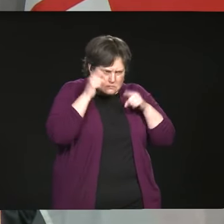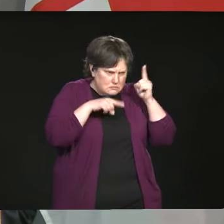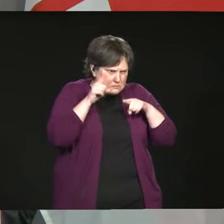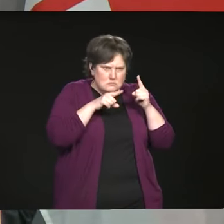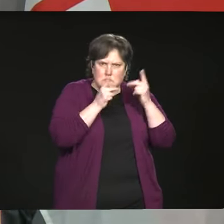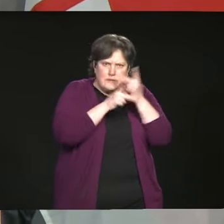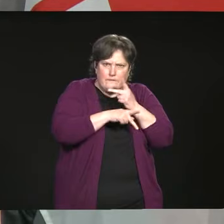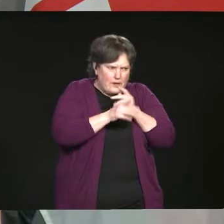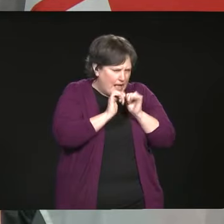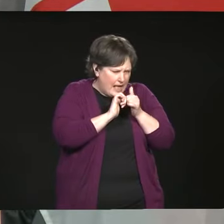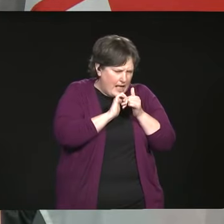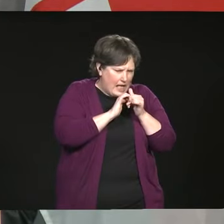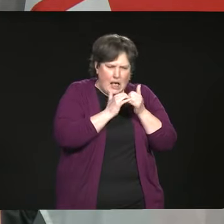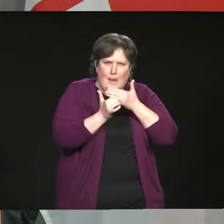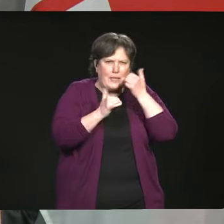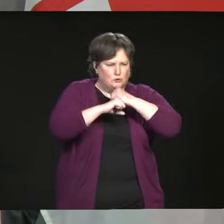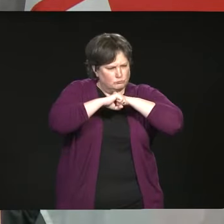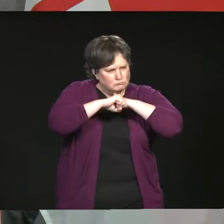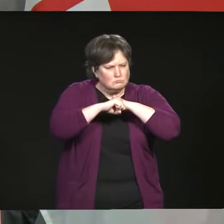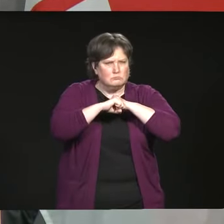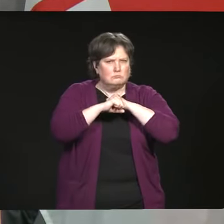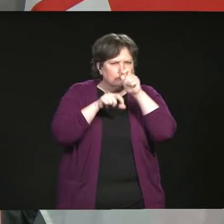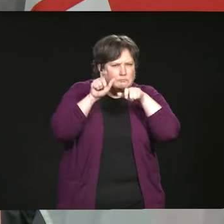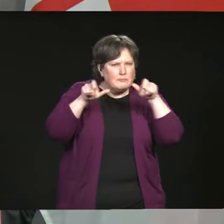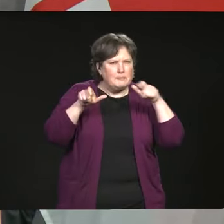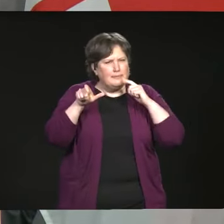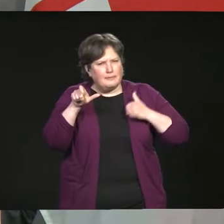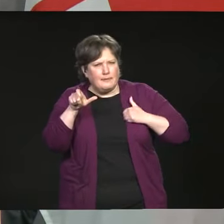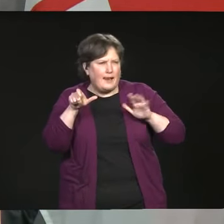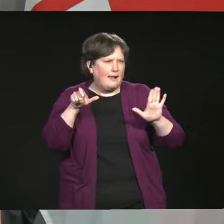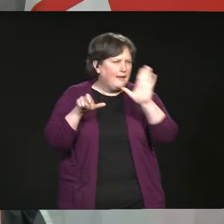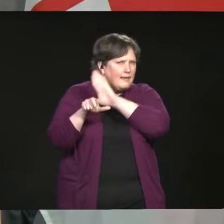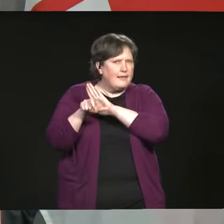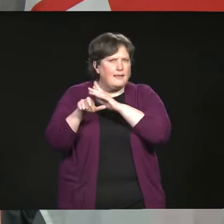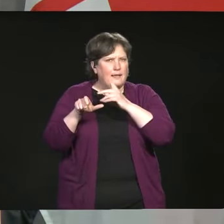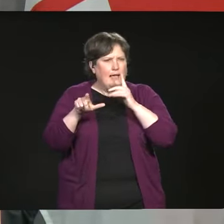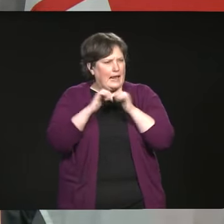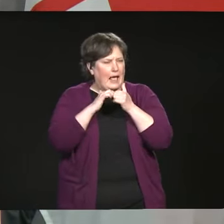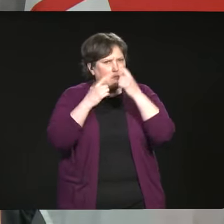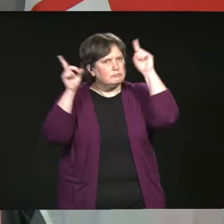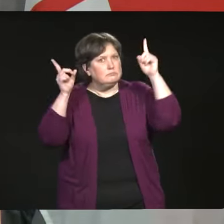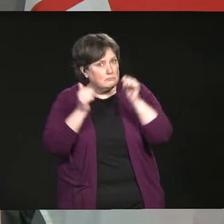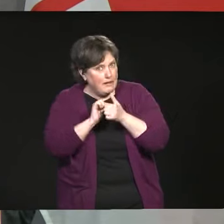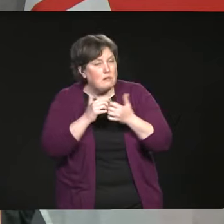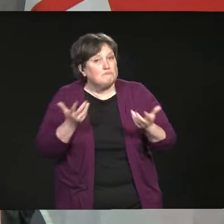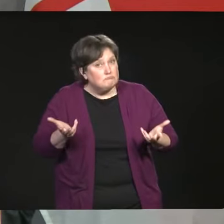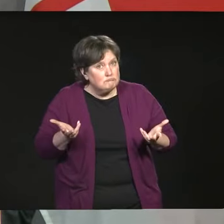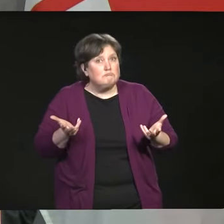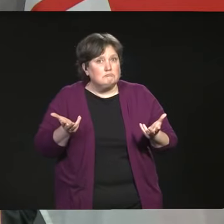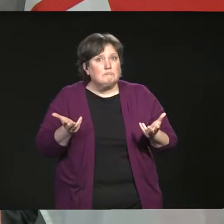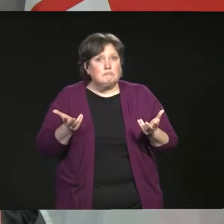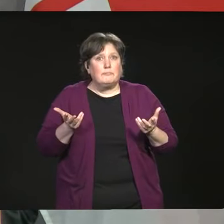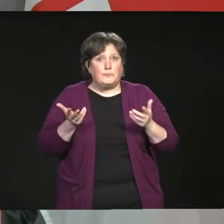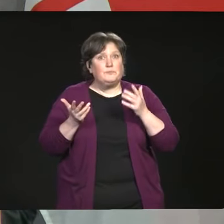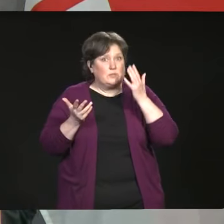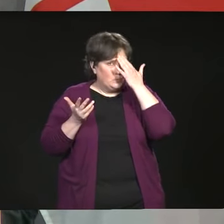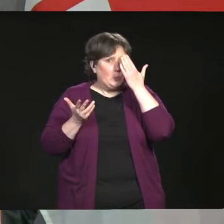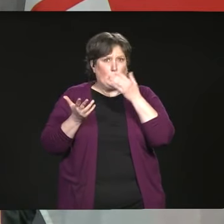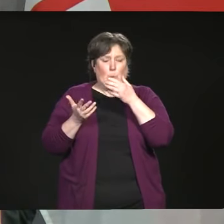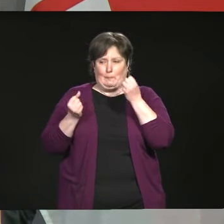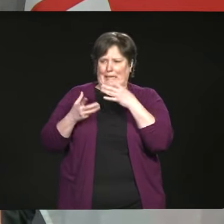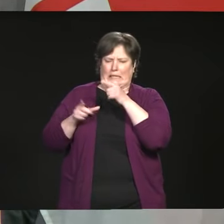Canadians, to get ourselves through this, and to come out of this challenge. This is, we expect, a very challenging time, but a temporary time, to